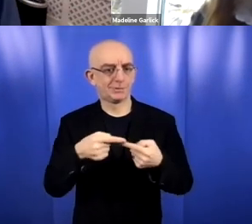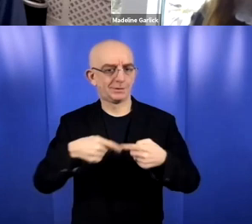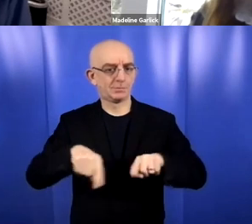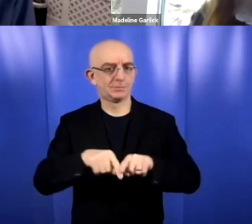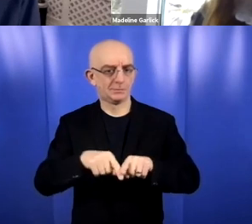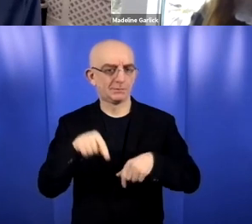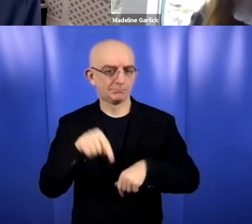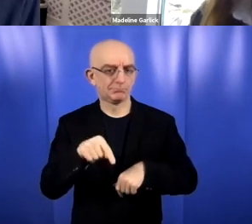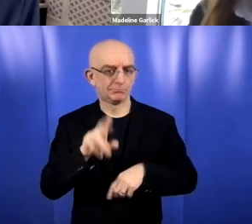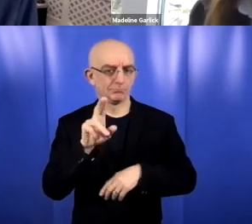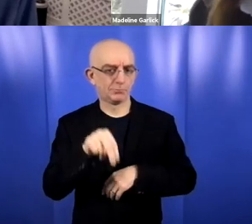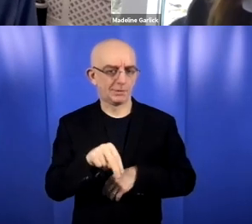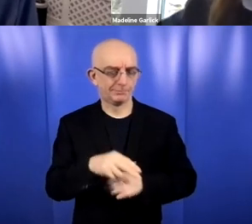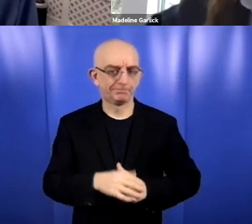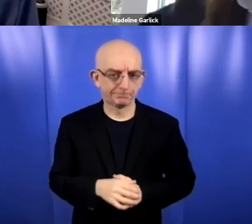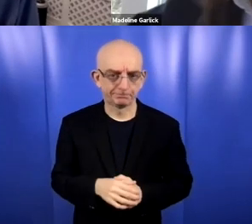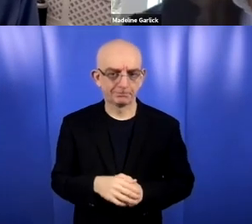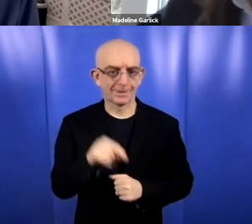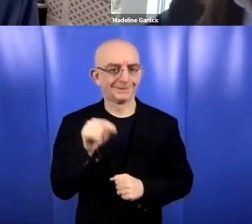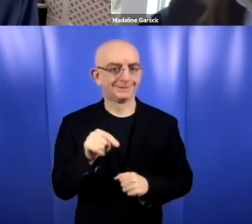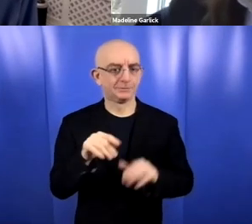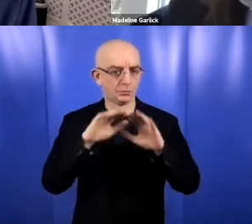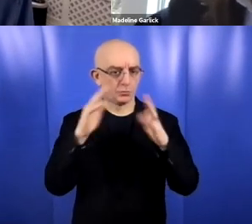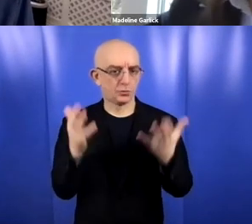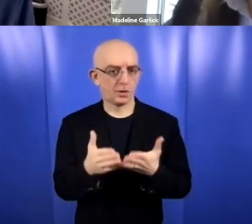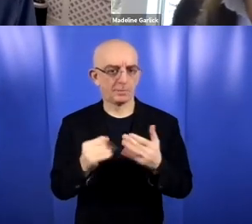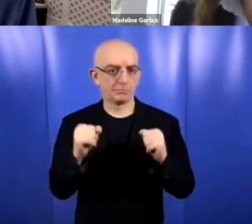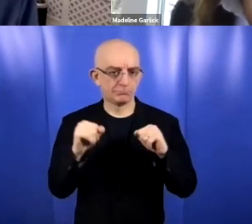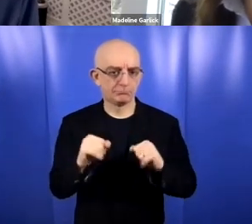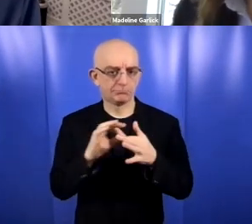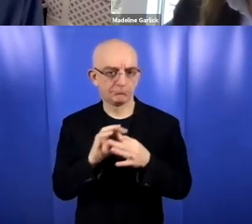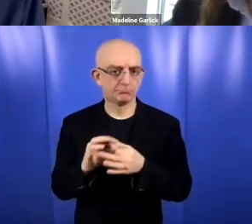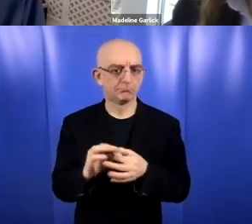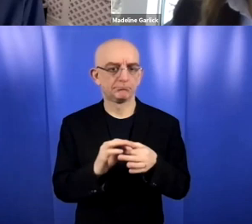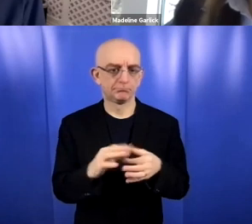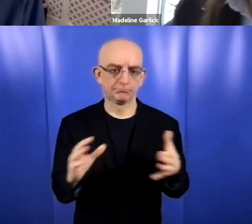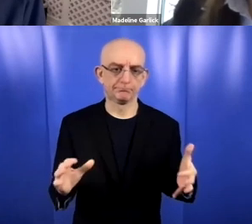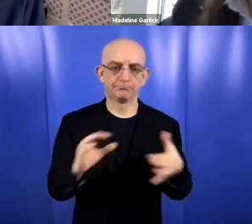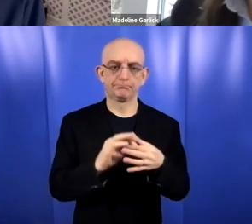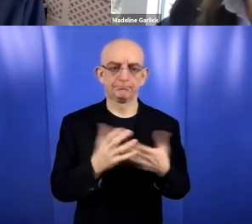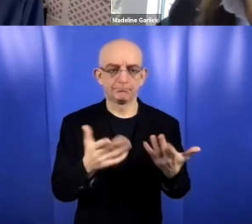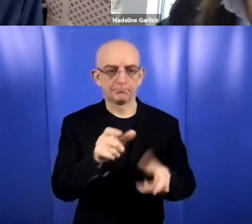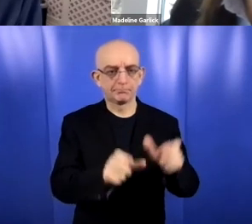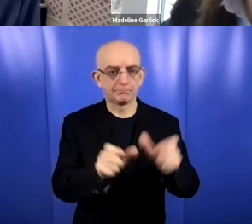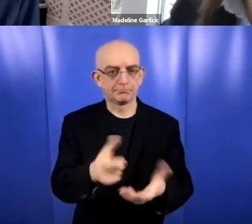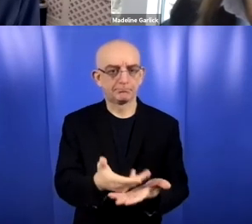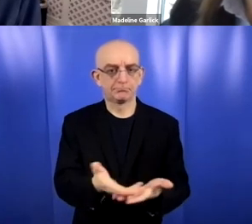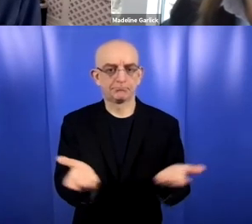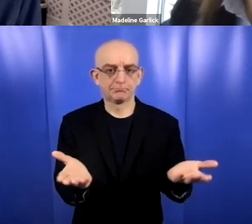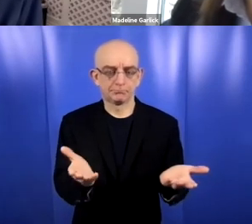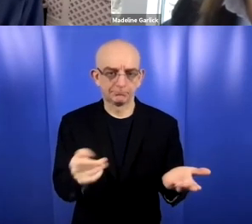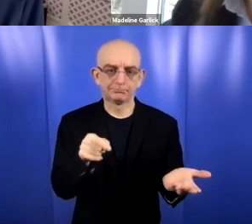whole. And the United Nations as a whole includes the Security Council. We must move to a situation